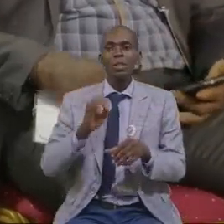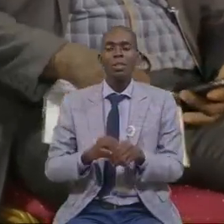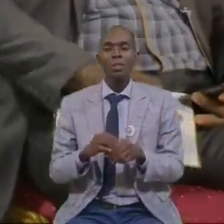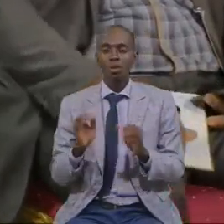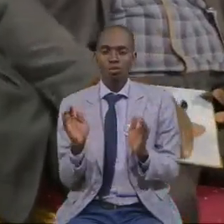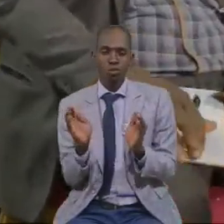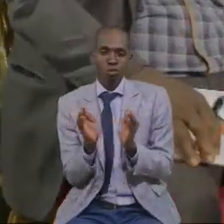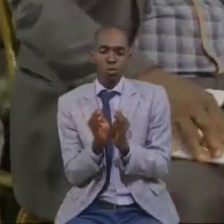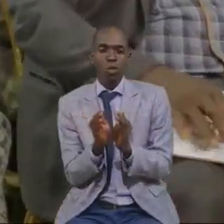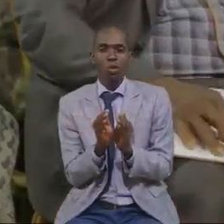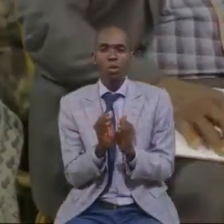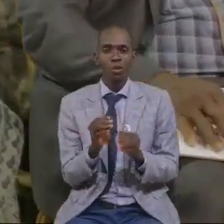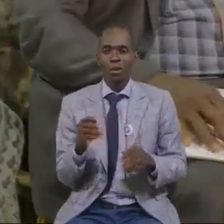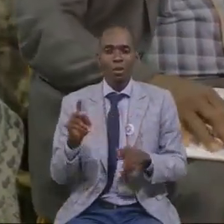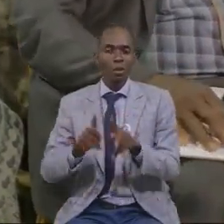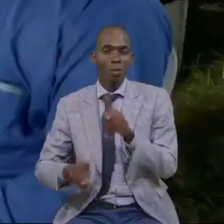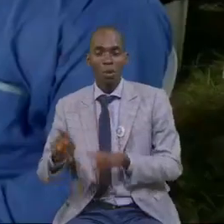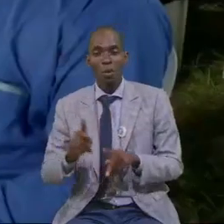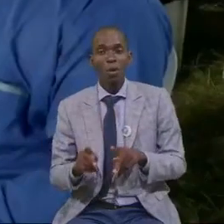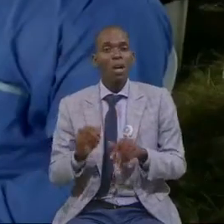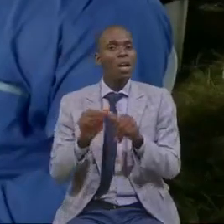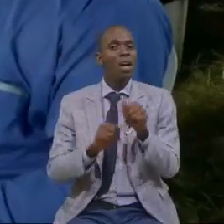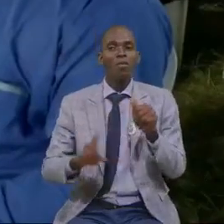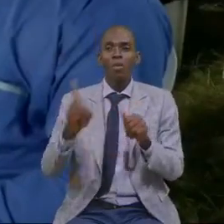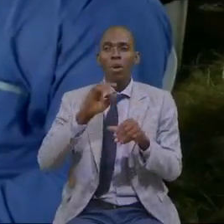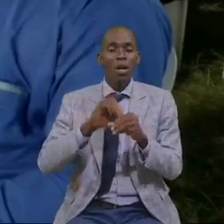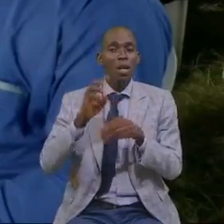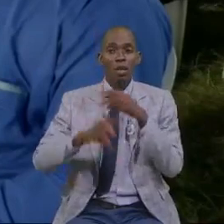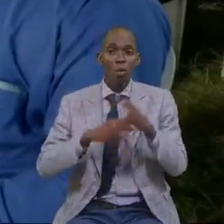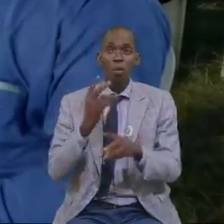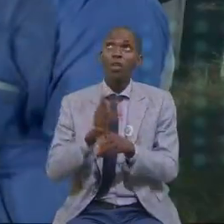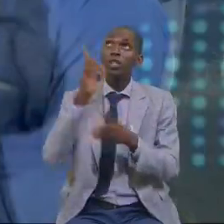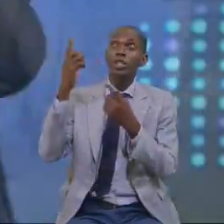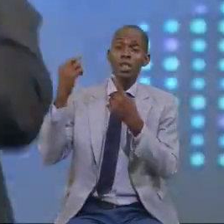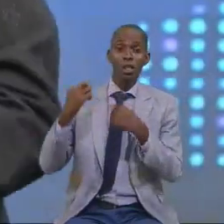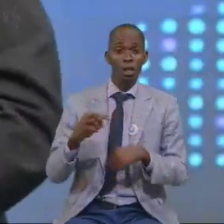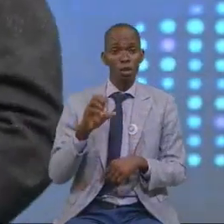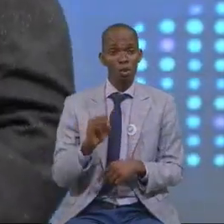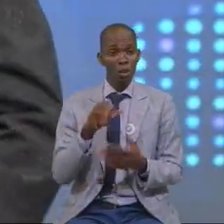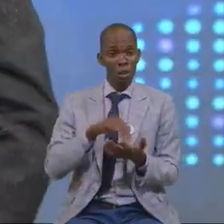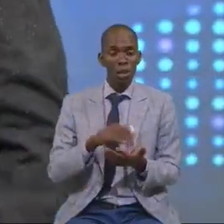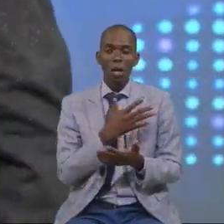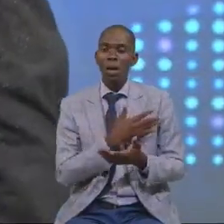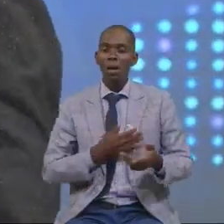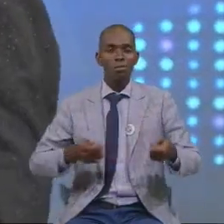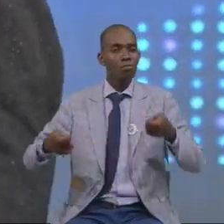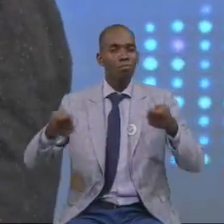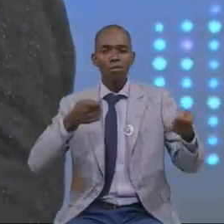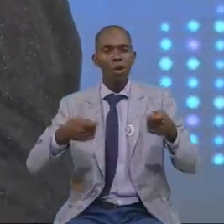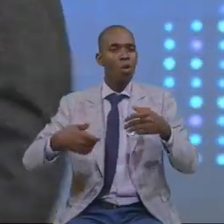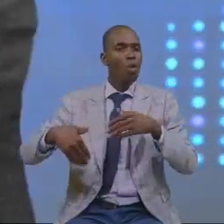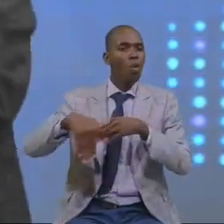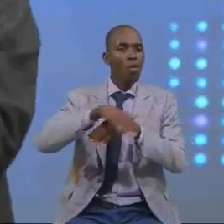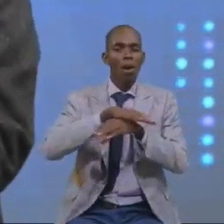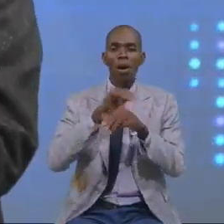small pockets of people. Everywhere in the world he comes, and he reigns over every